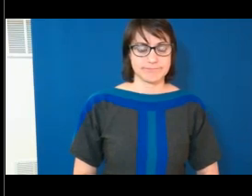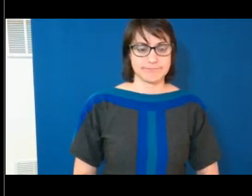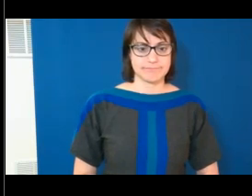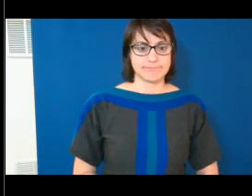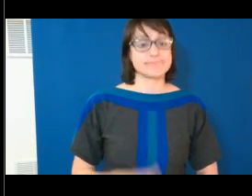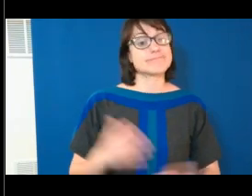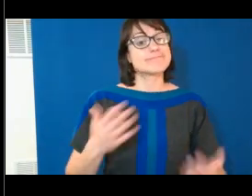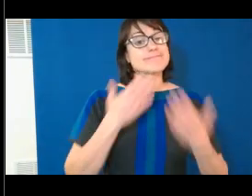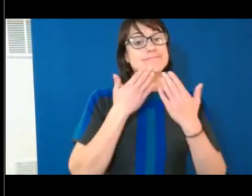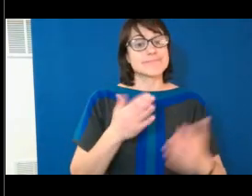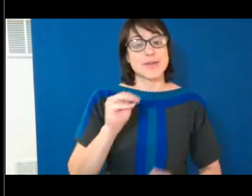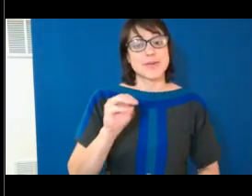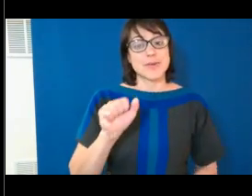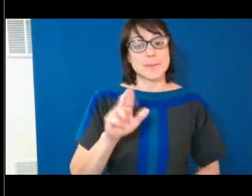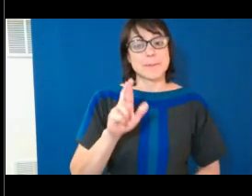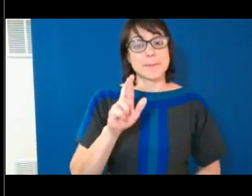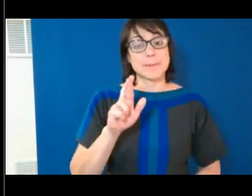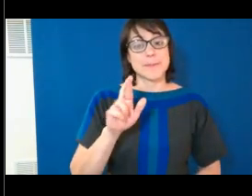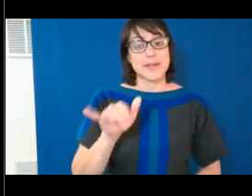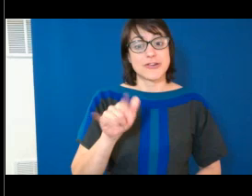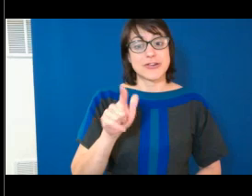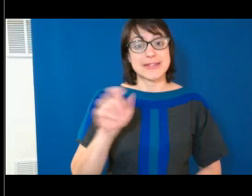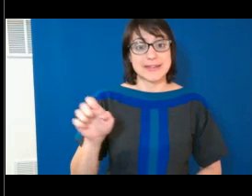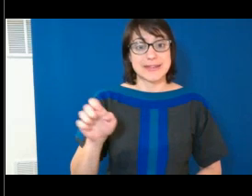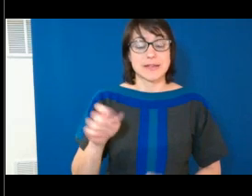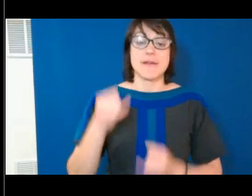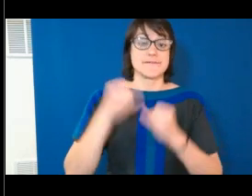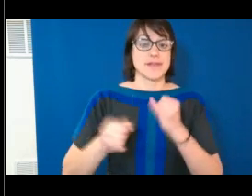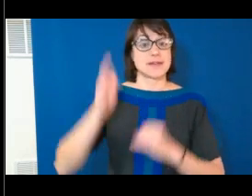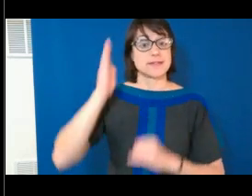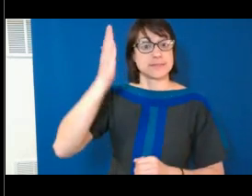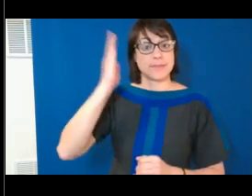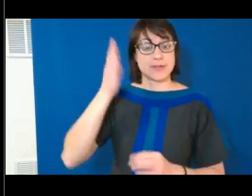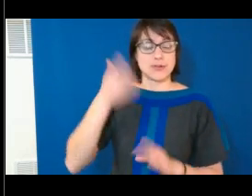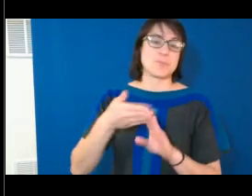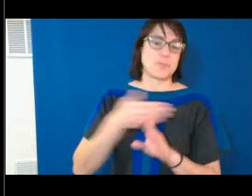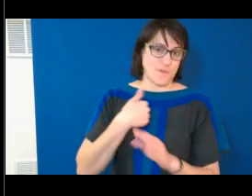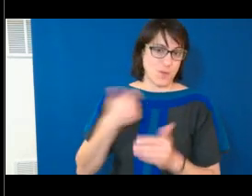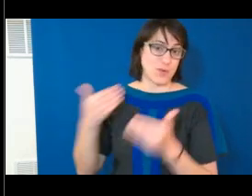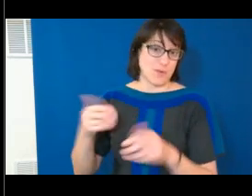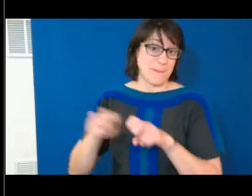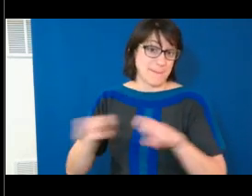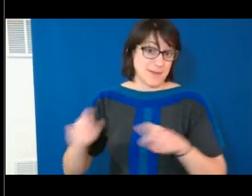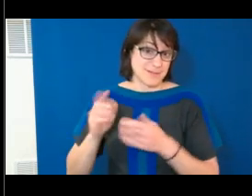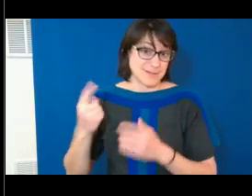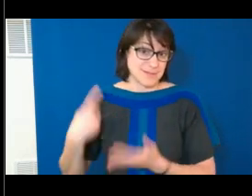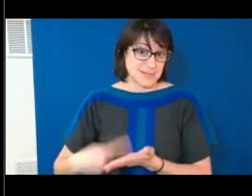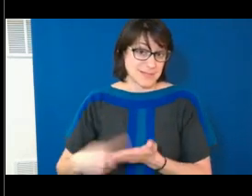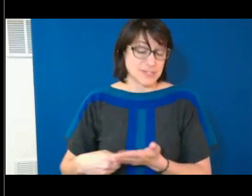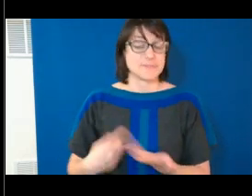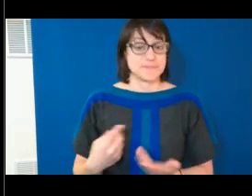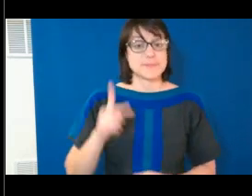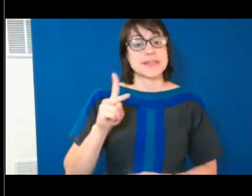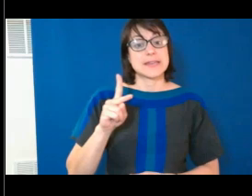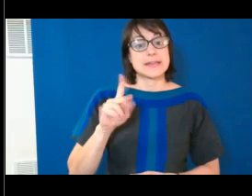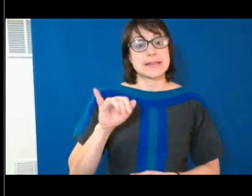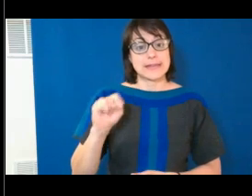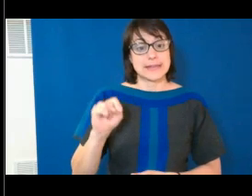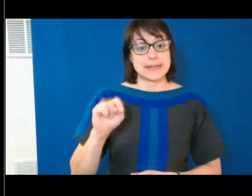Thank you, Mary Lee. Okay, our final speaker before we launch into the panel discussion is Kit